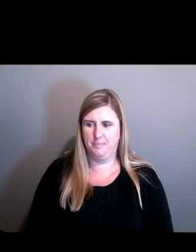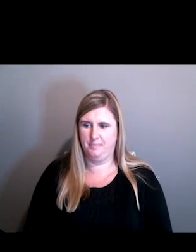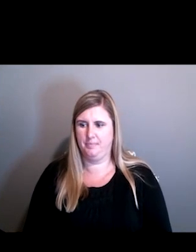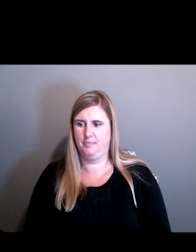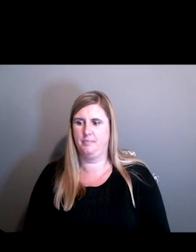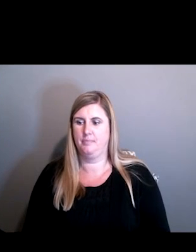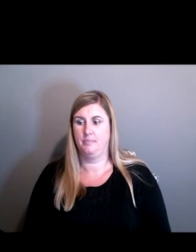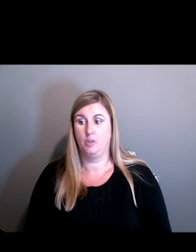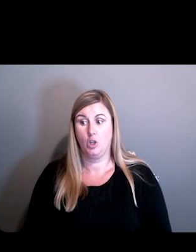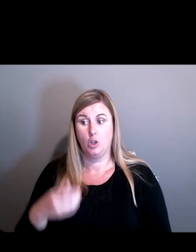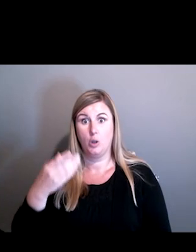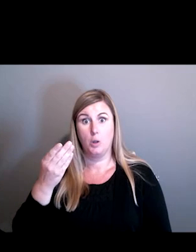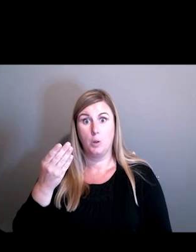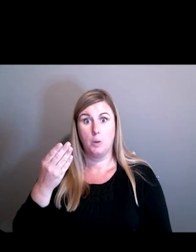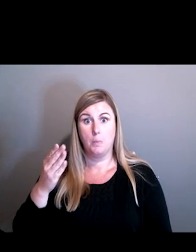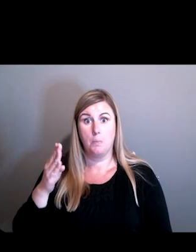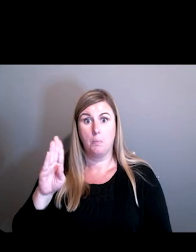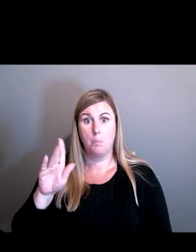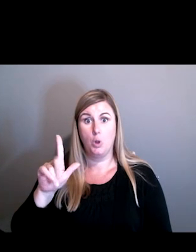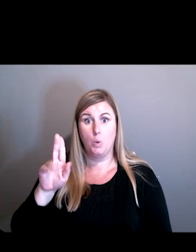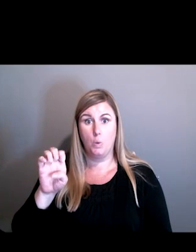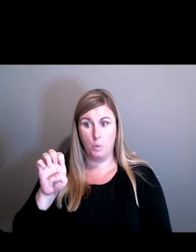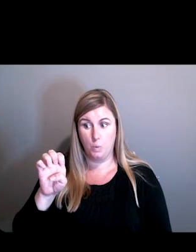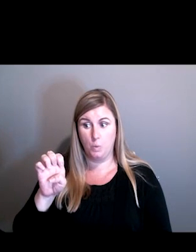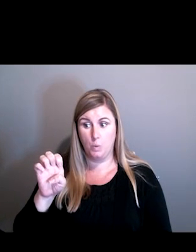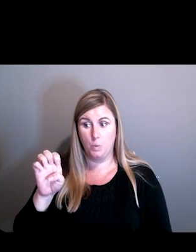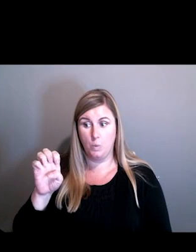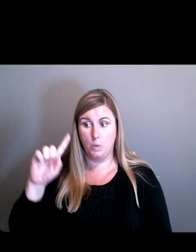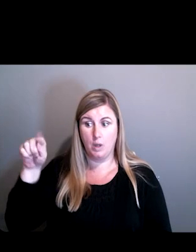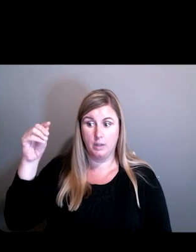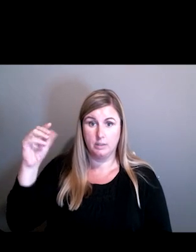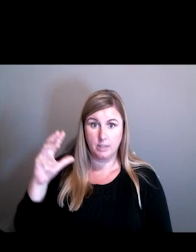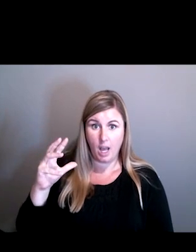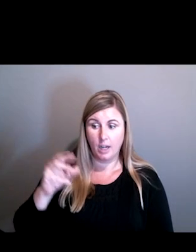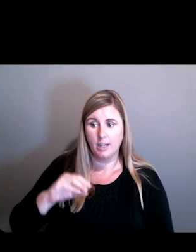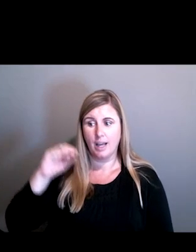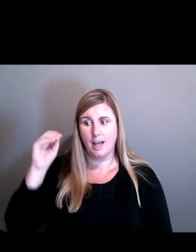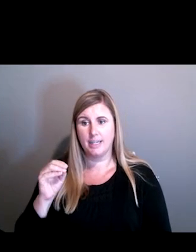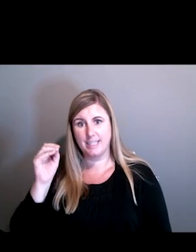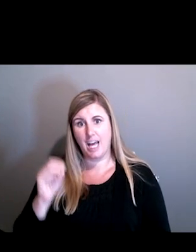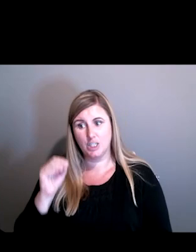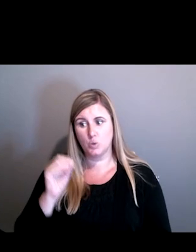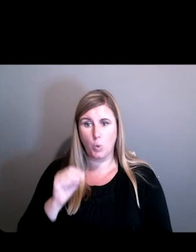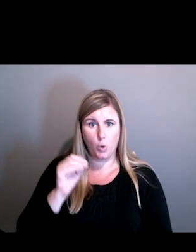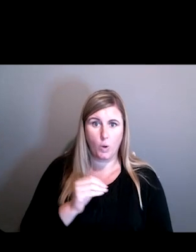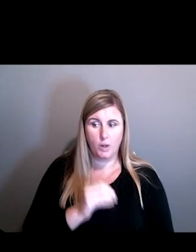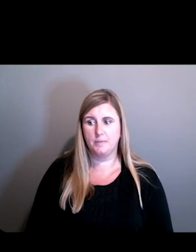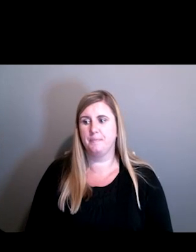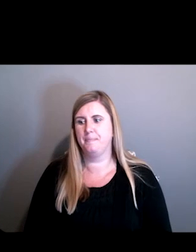Ready, set, let go! There's Blue. And the sun. And